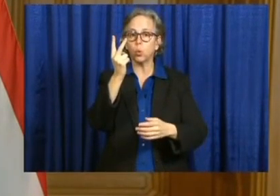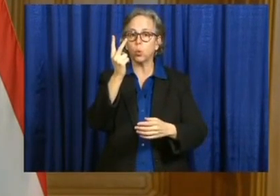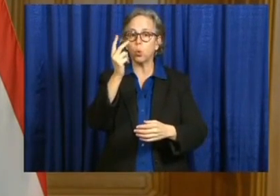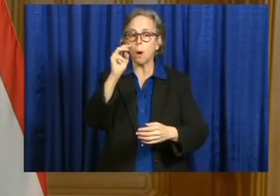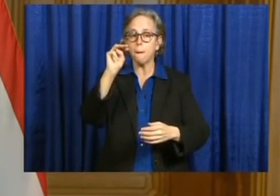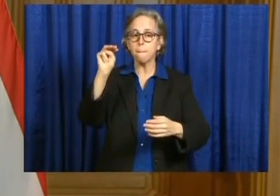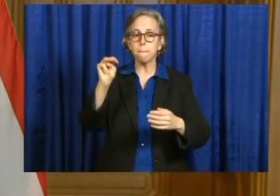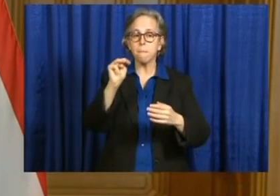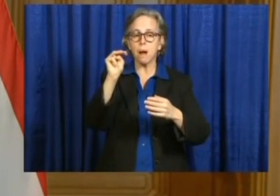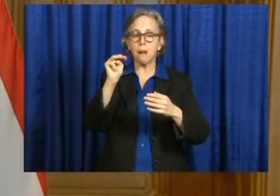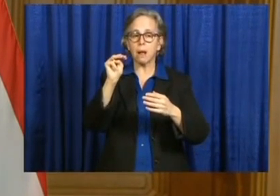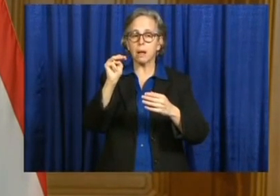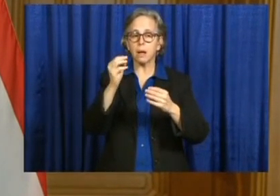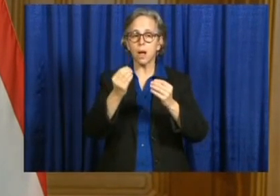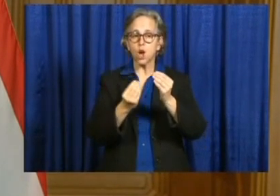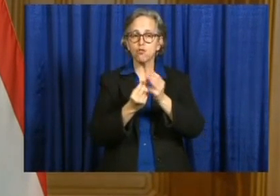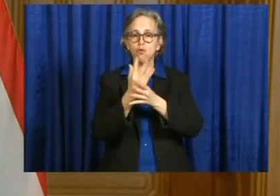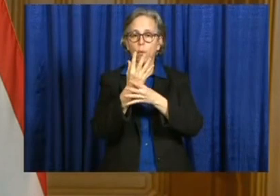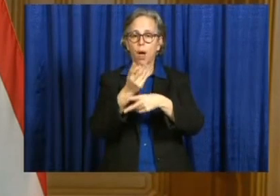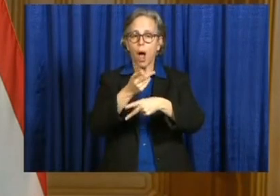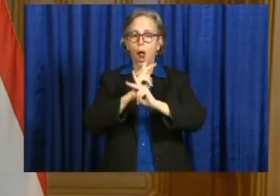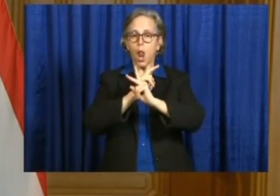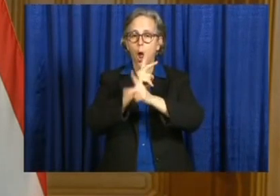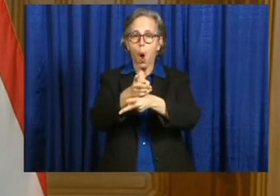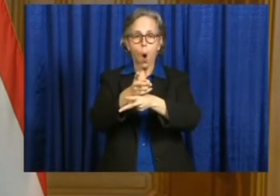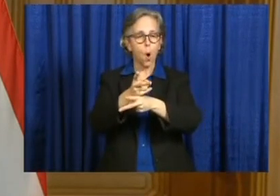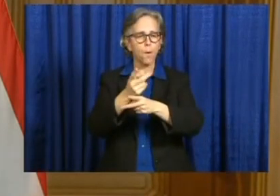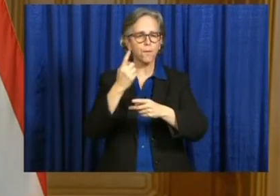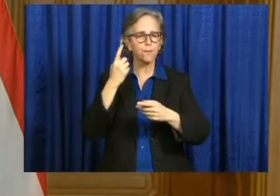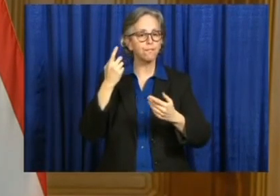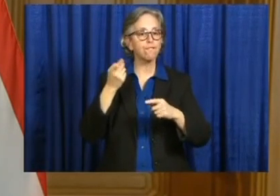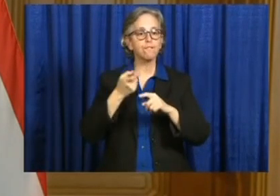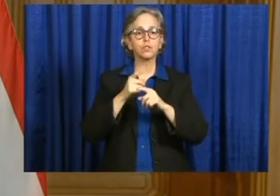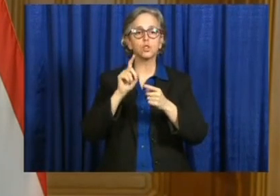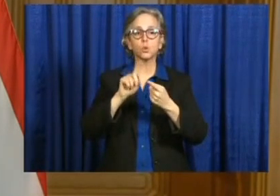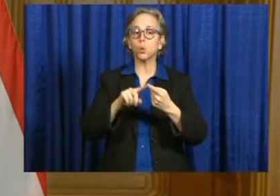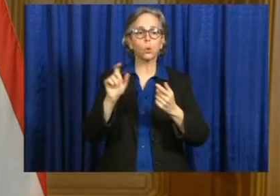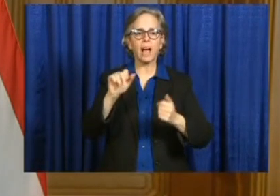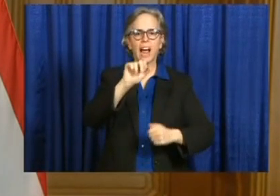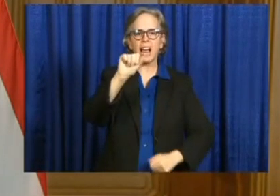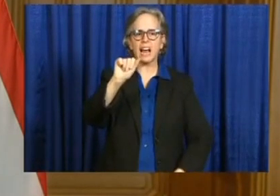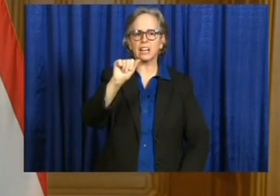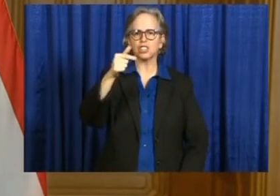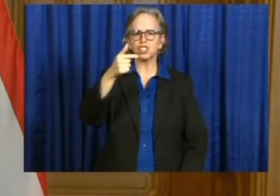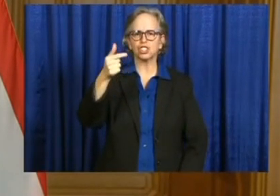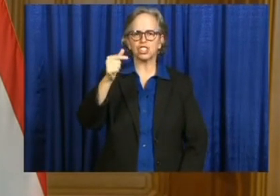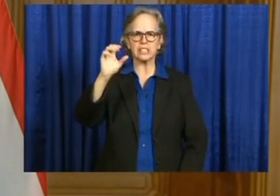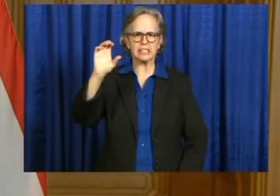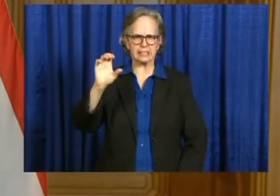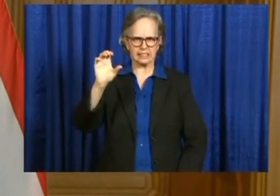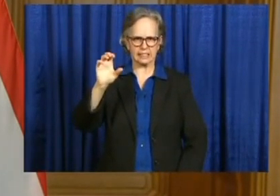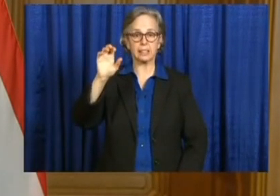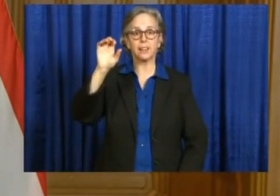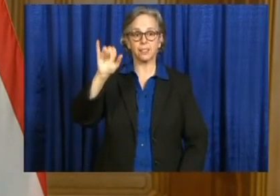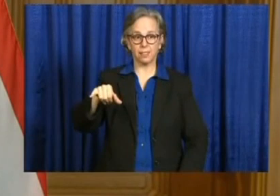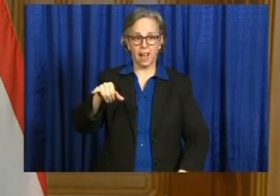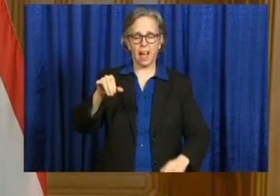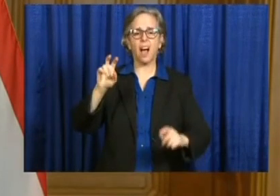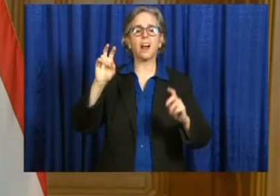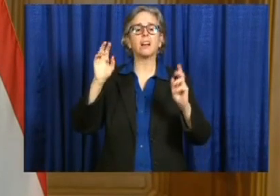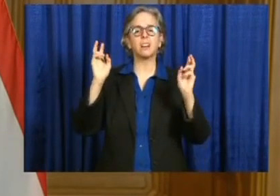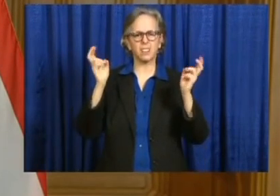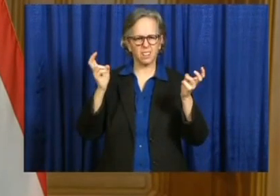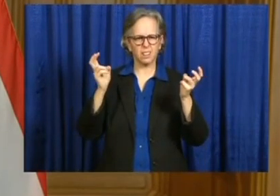Appalachian Growth Capital, or AGC. The announcement is part of Jobs Ohio's new